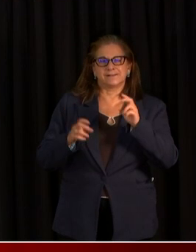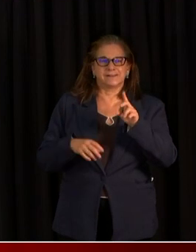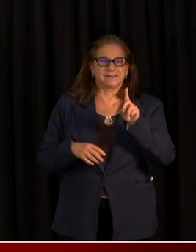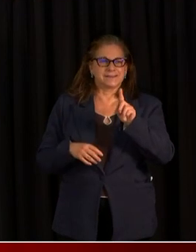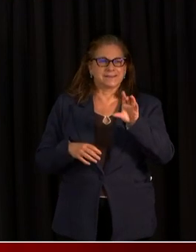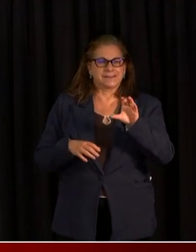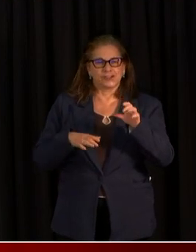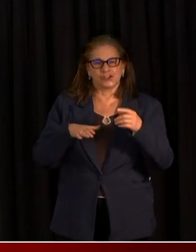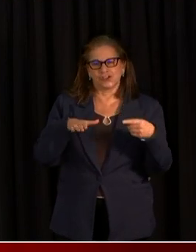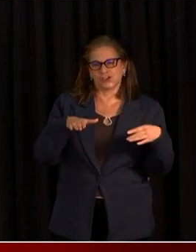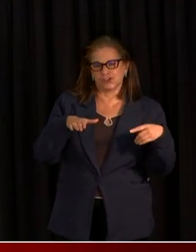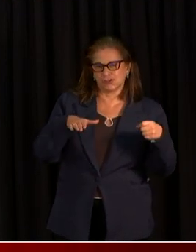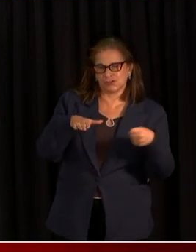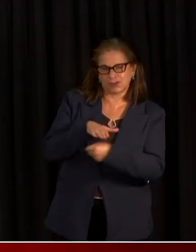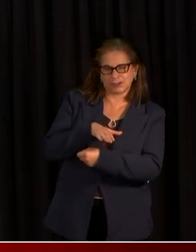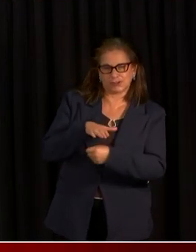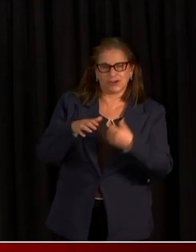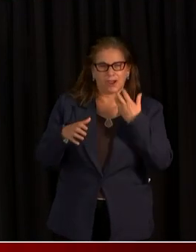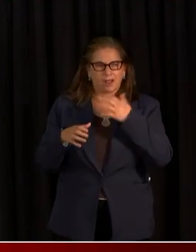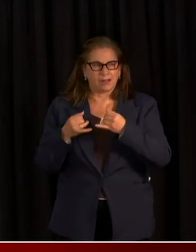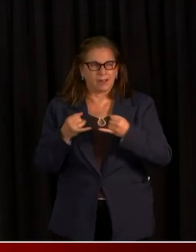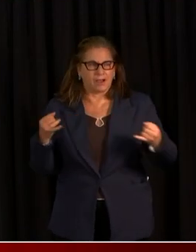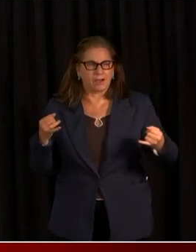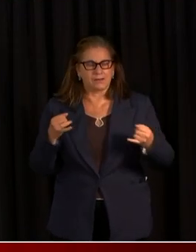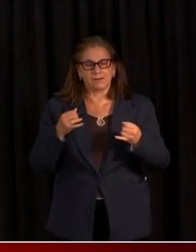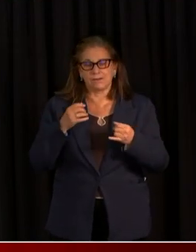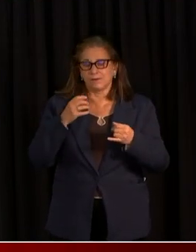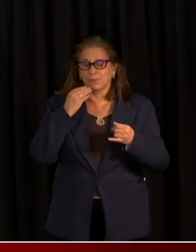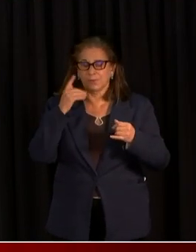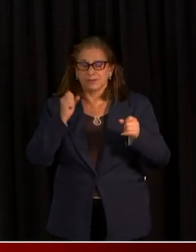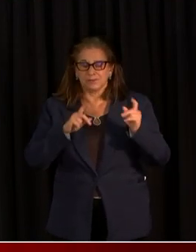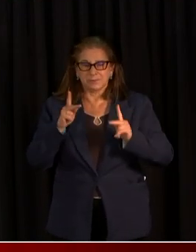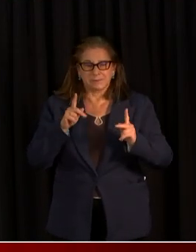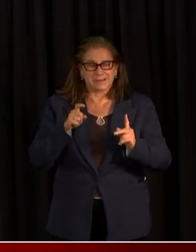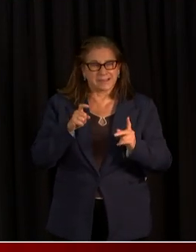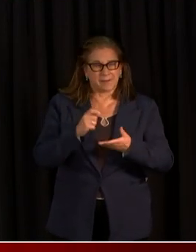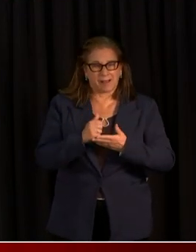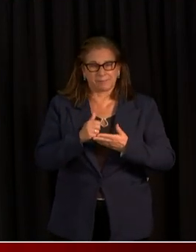in need of help. You can dial that number at